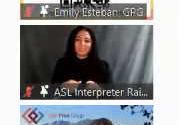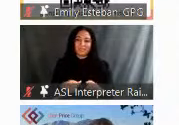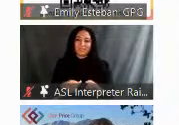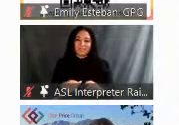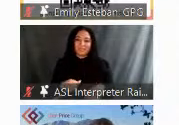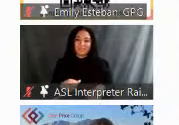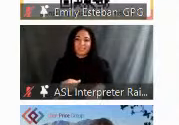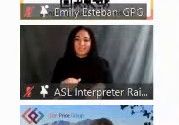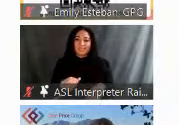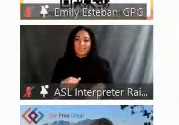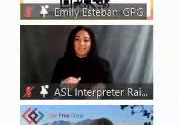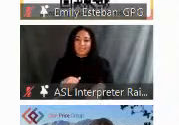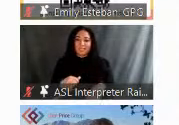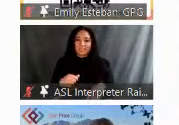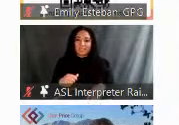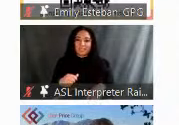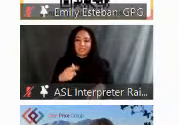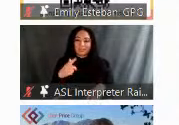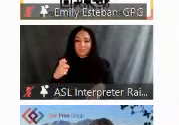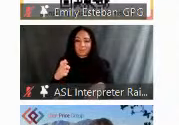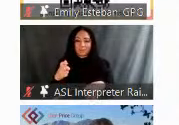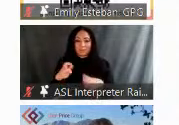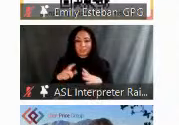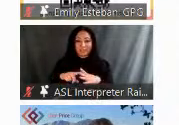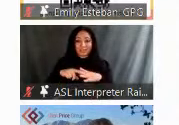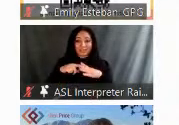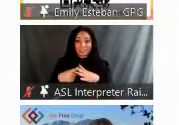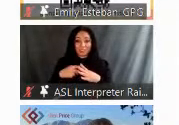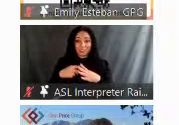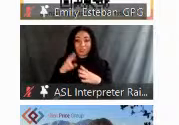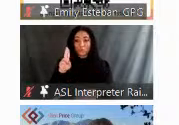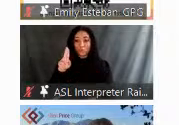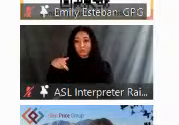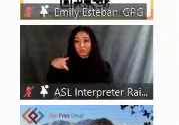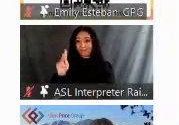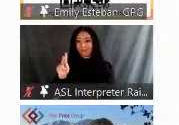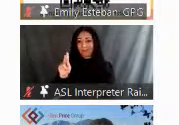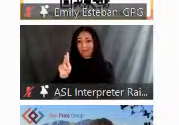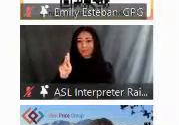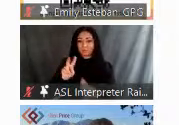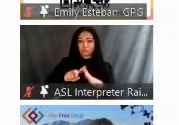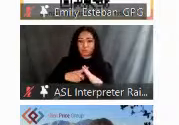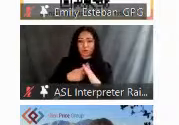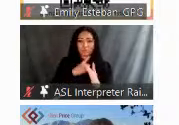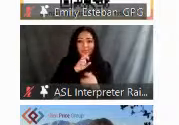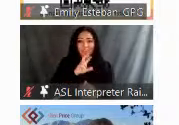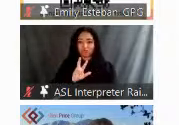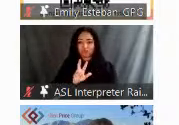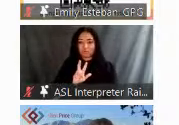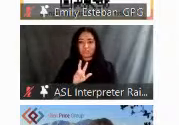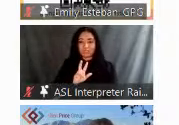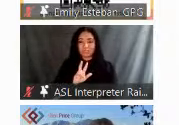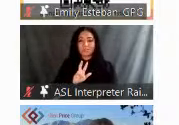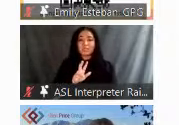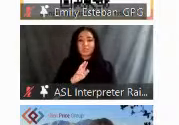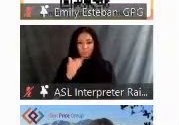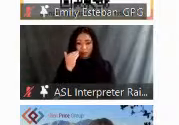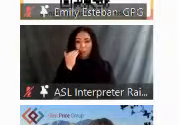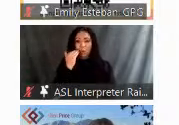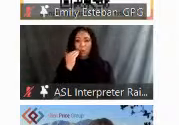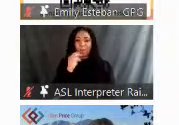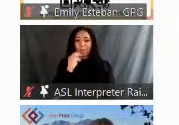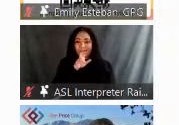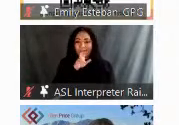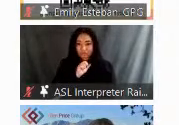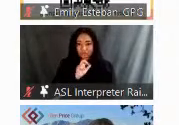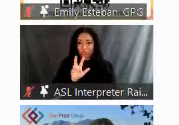since we are implementing UPK to start from the age 3, and we know, most of us know that the age 3